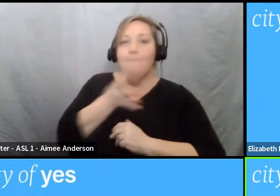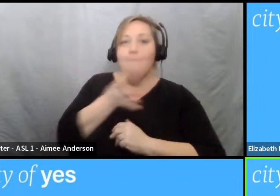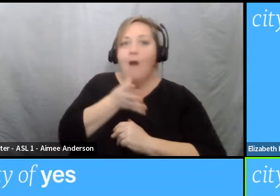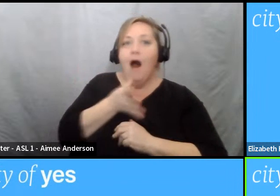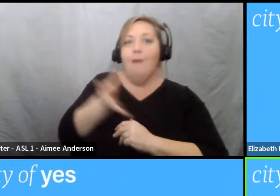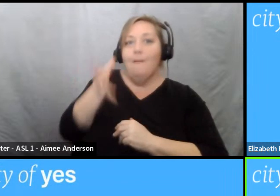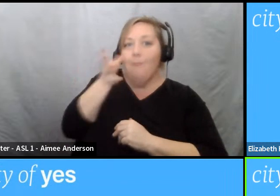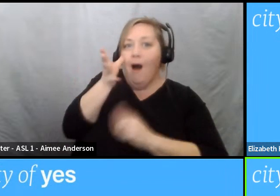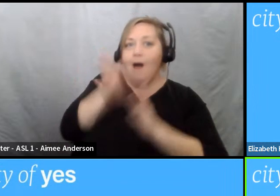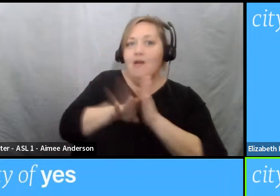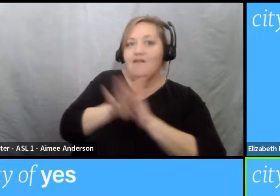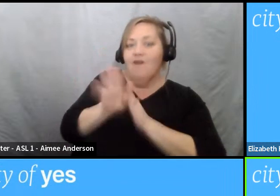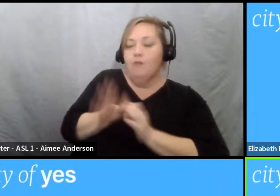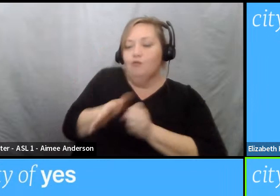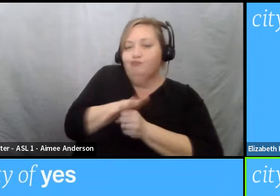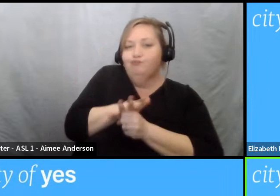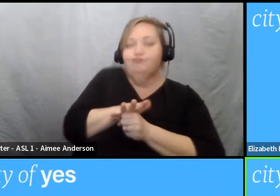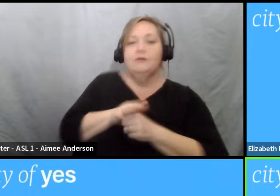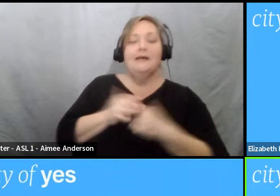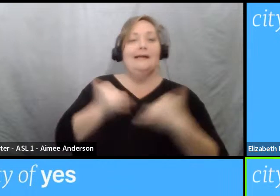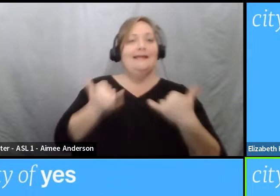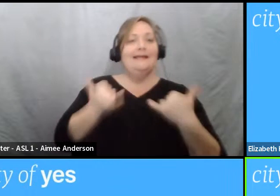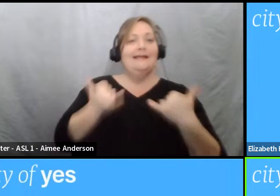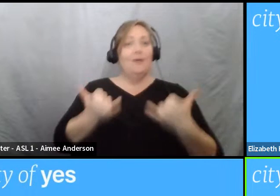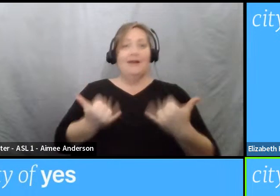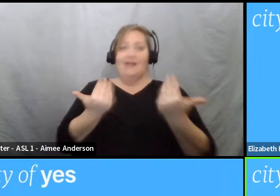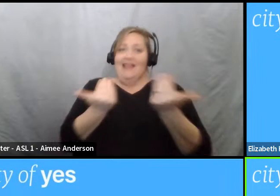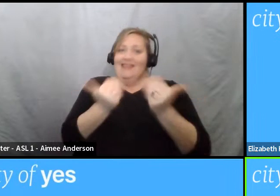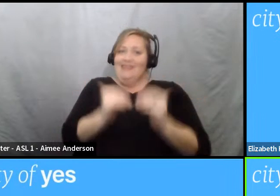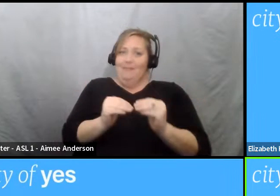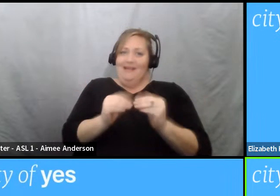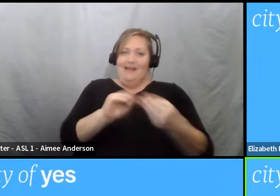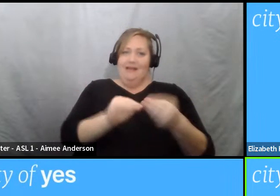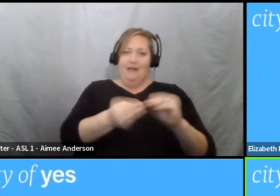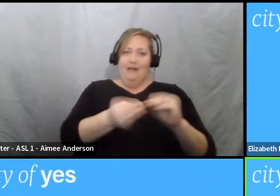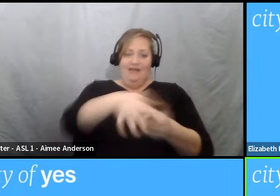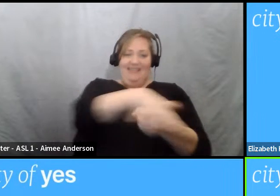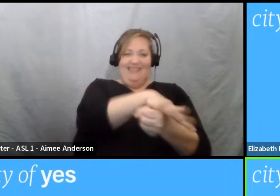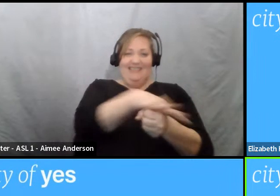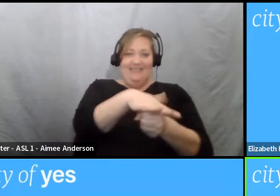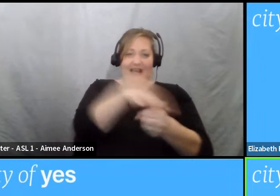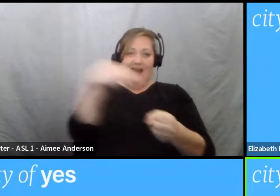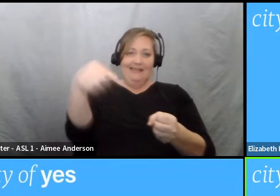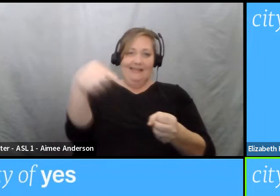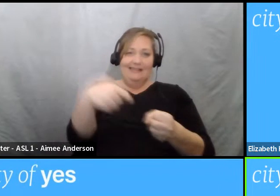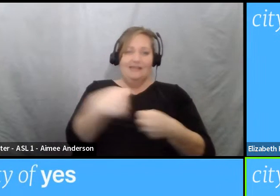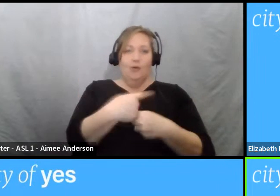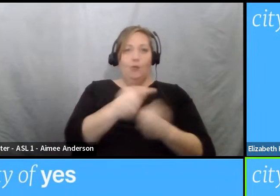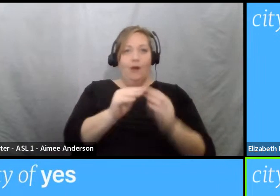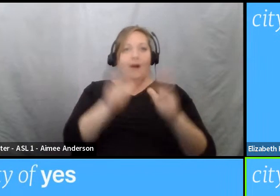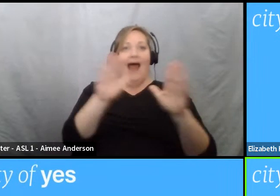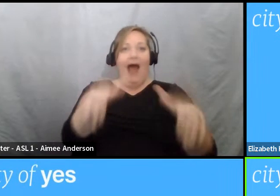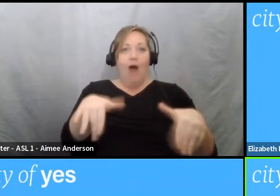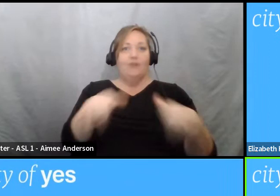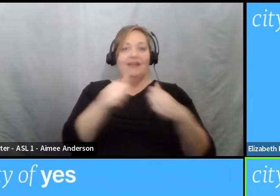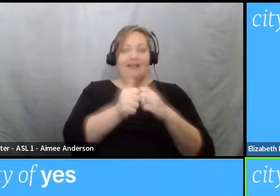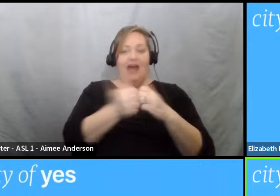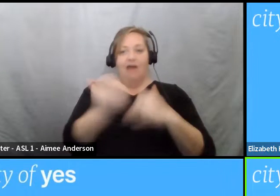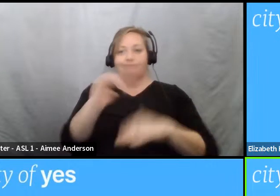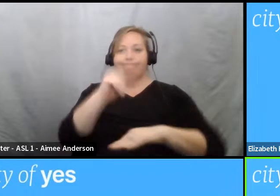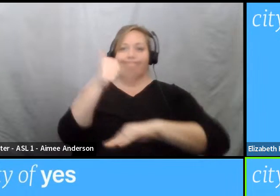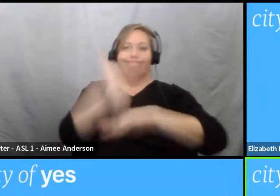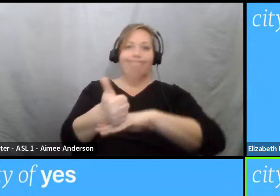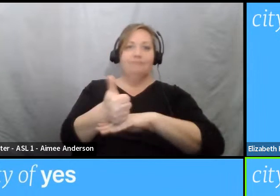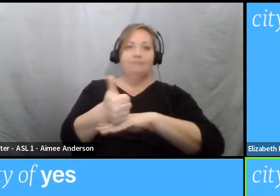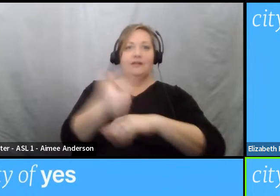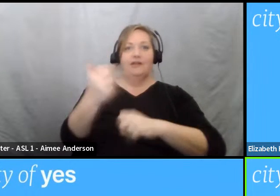status quo, there are limited numbers of sites where housing can pencil out, where you can,